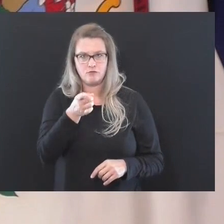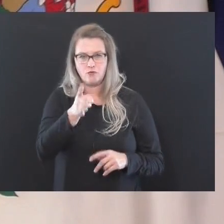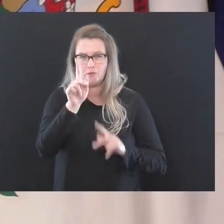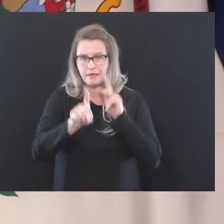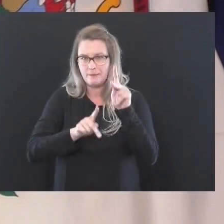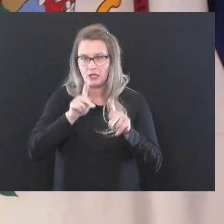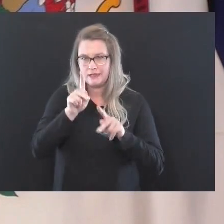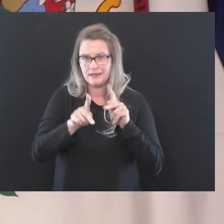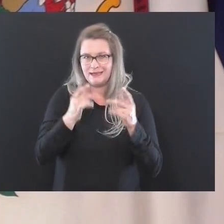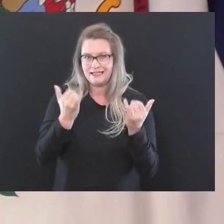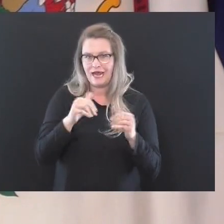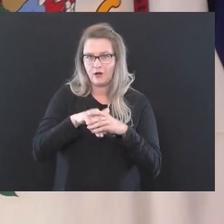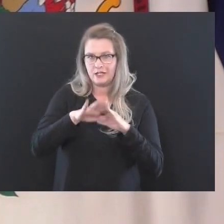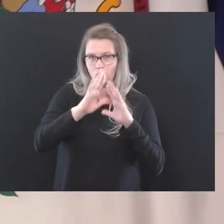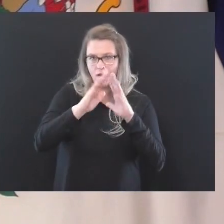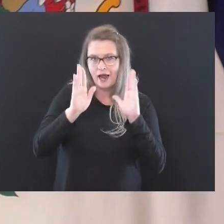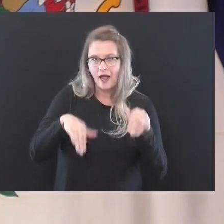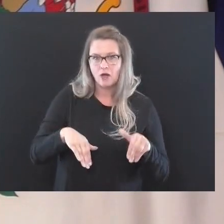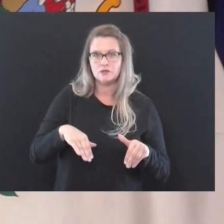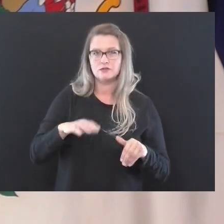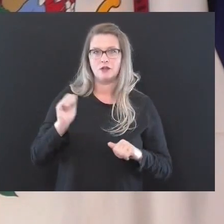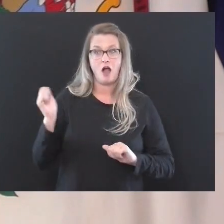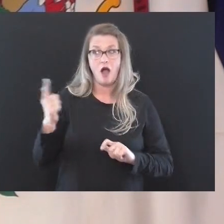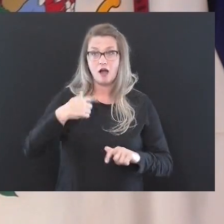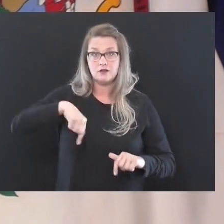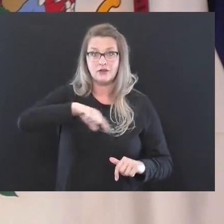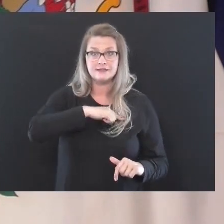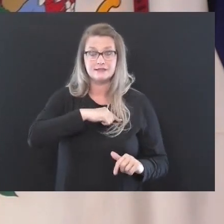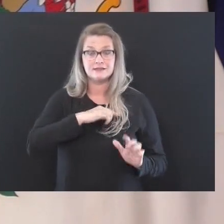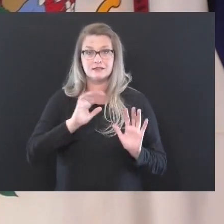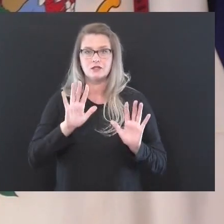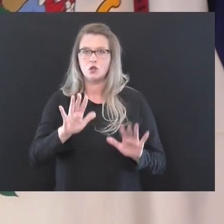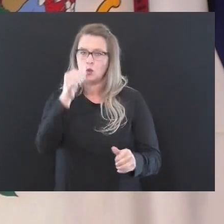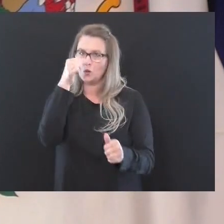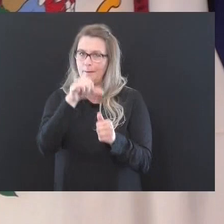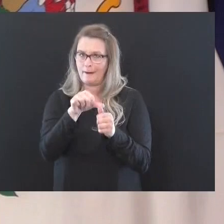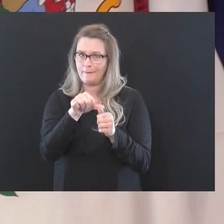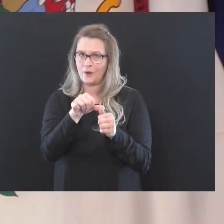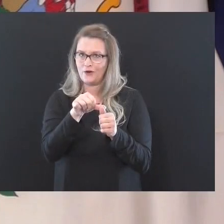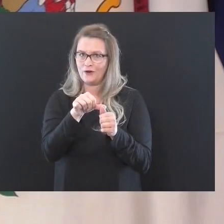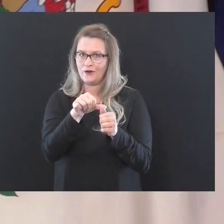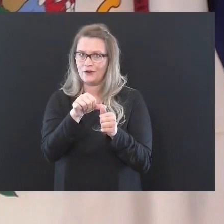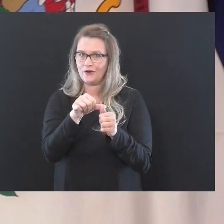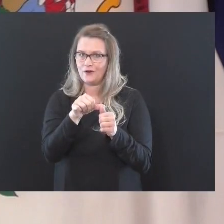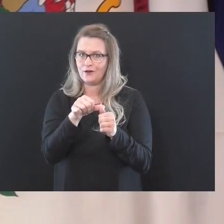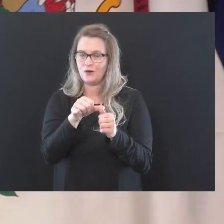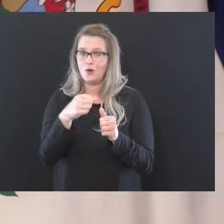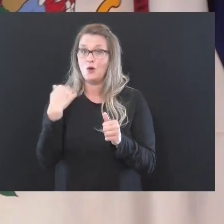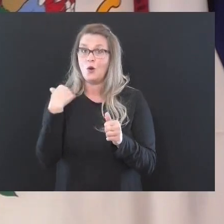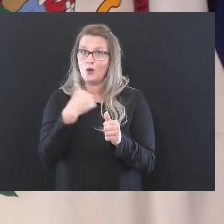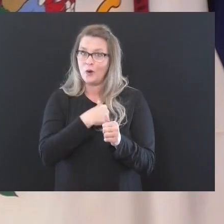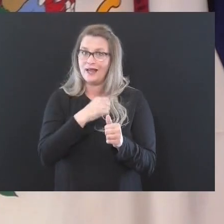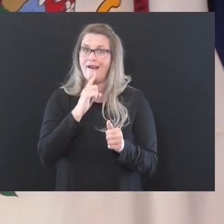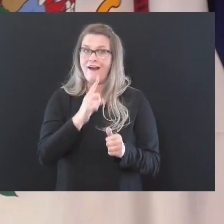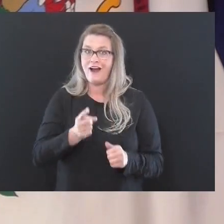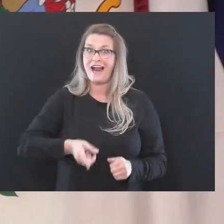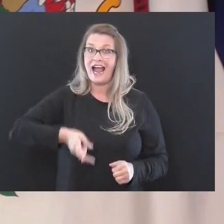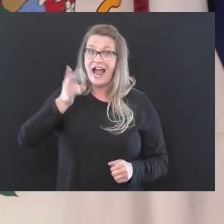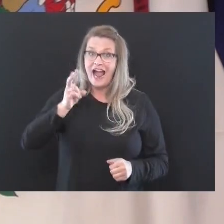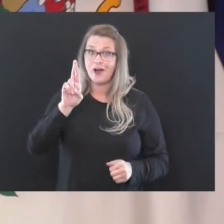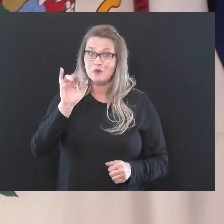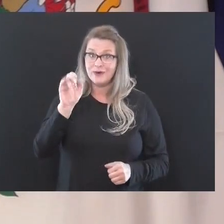people, I'm telling all of us, just remember just this. We are the highest risk state in the